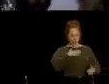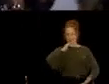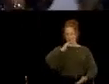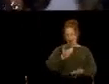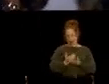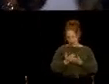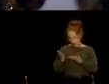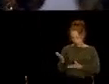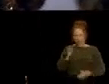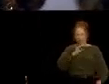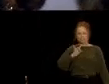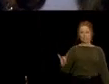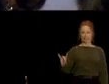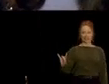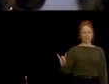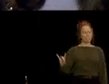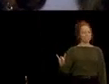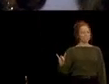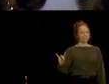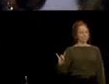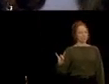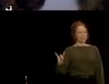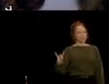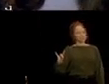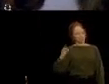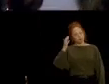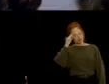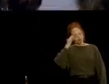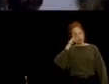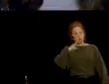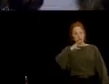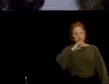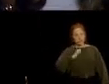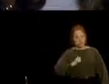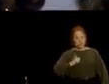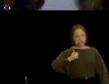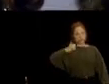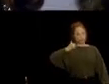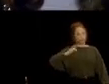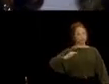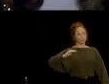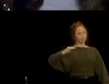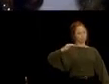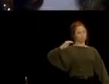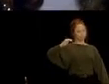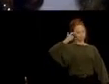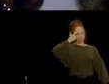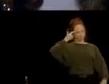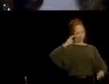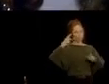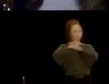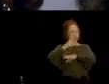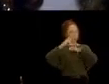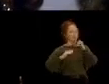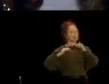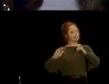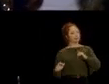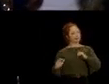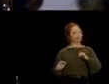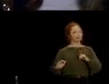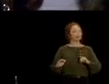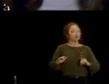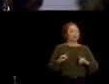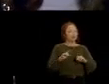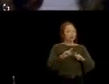when they get older, children notice differences more so than they do when they're younger. Yes. And you said you have a